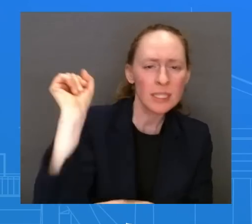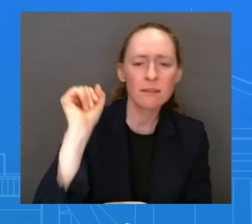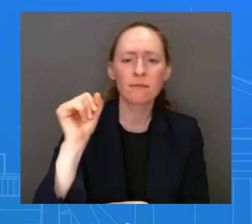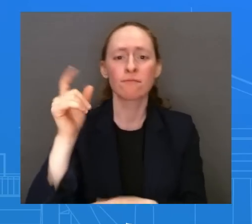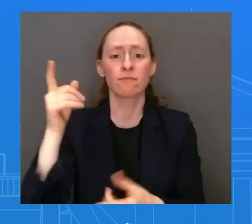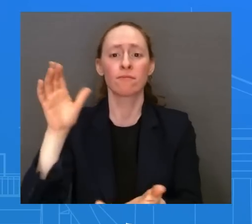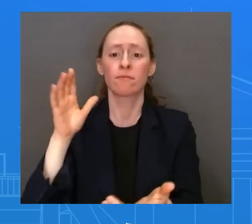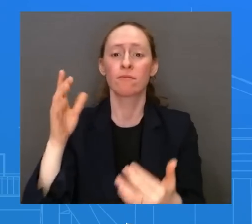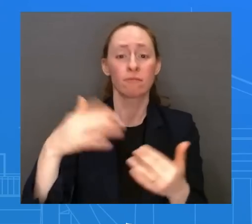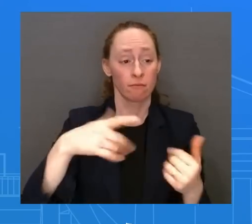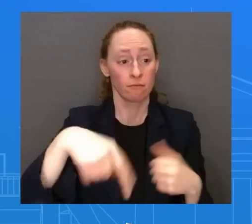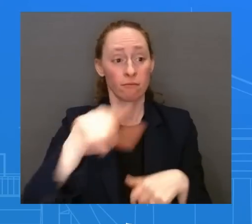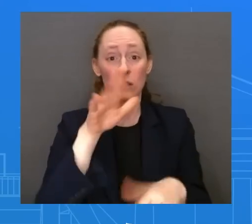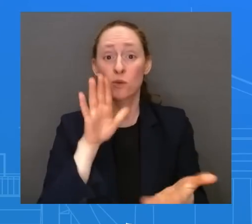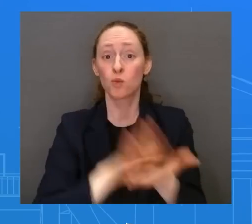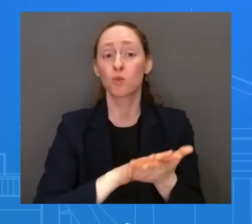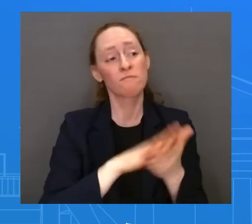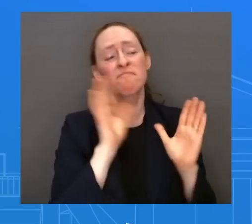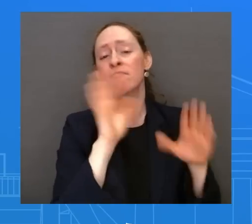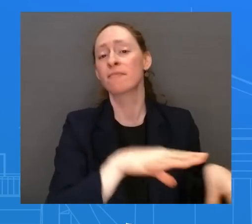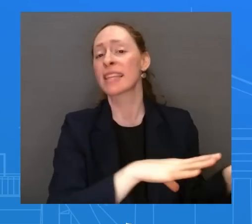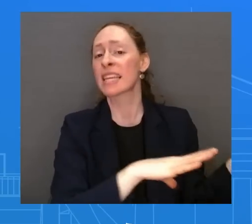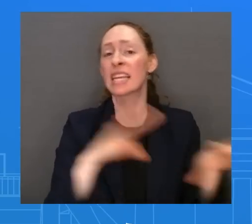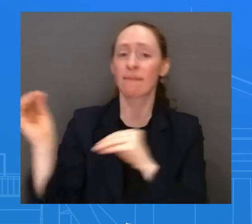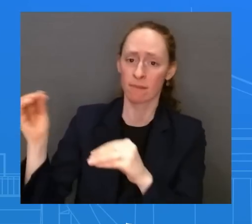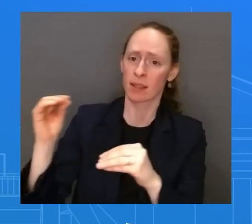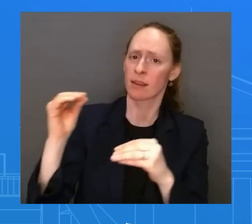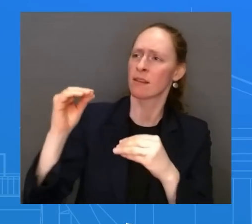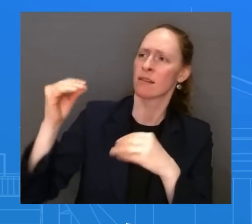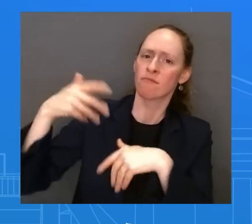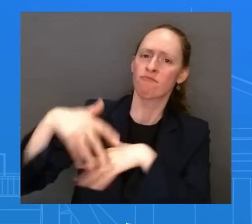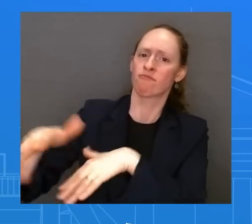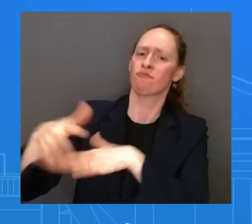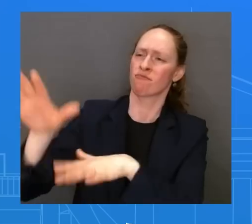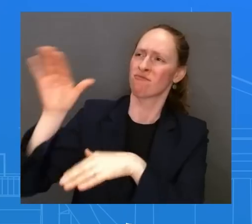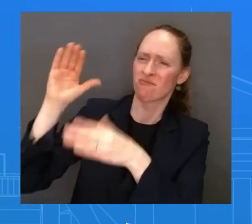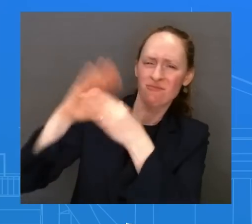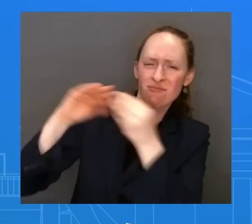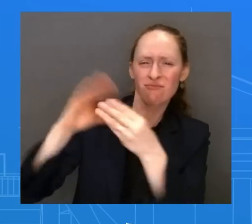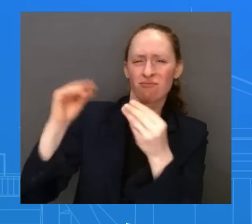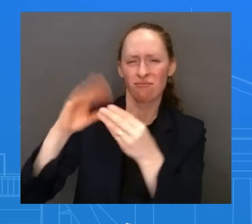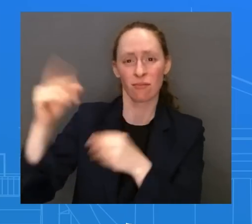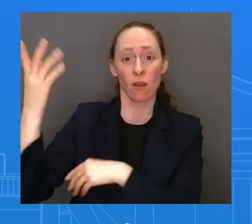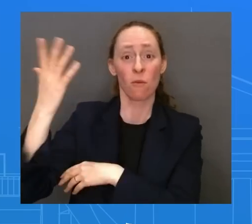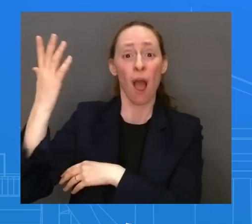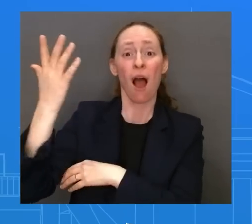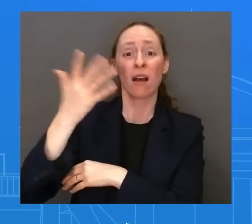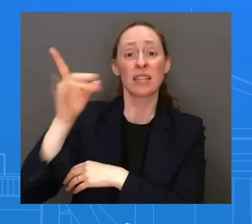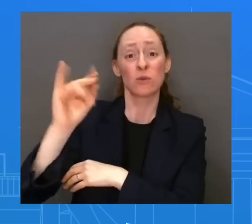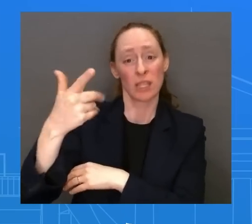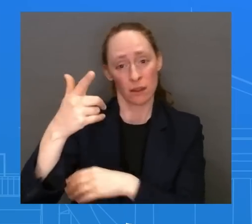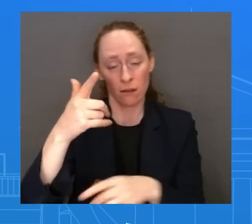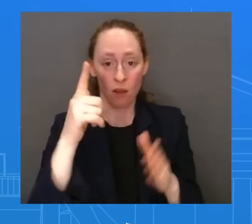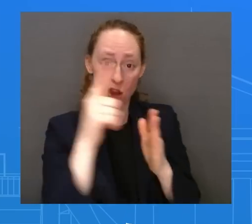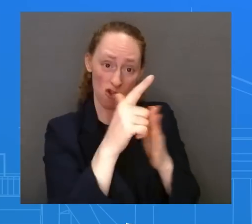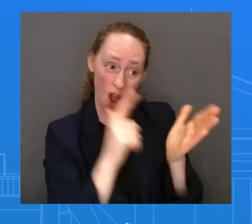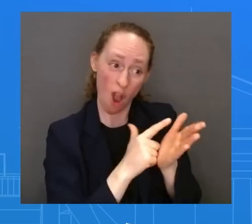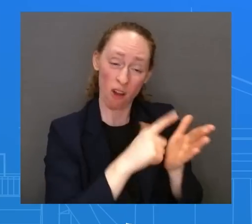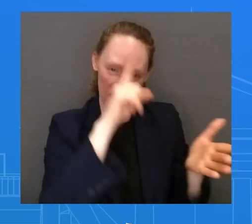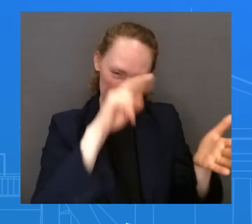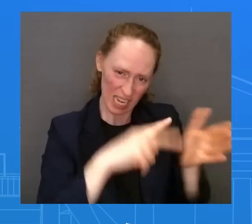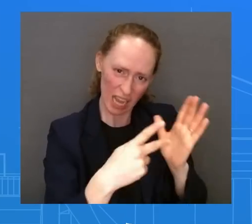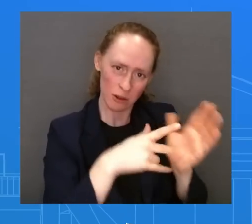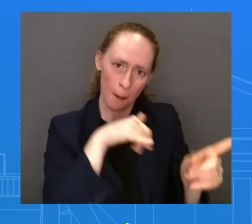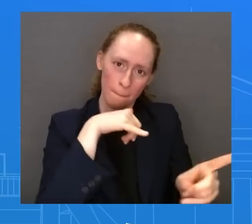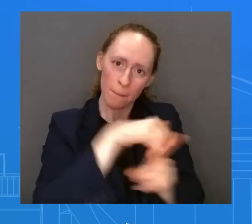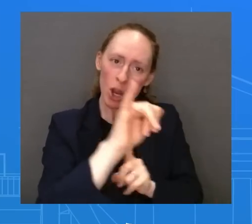bullying I know that these political attacks can really take toll on people's mental health so I want to say